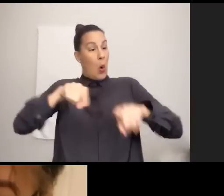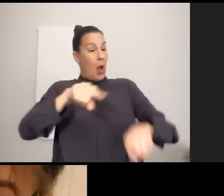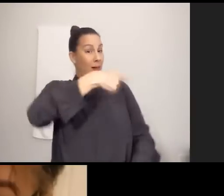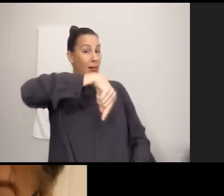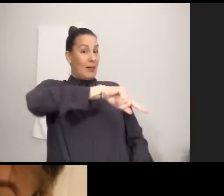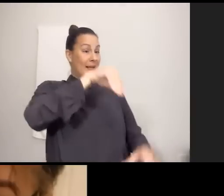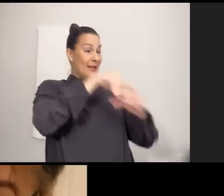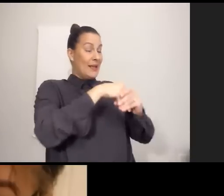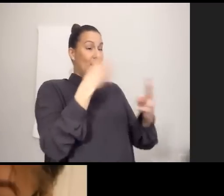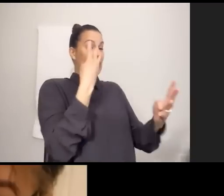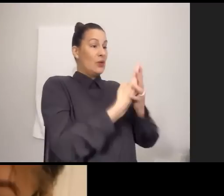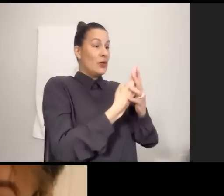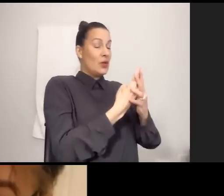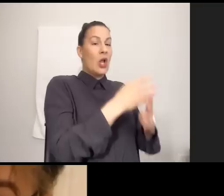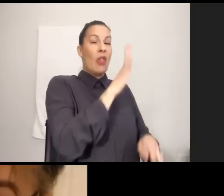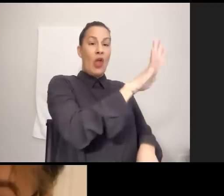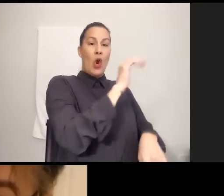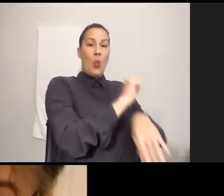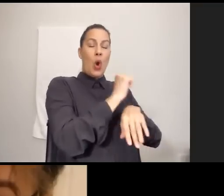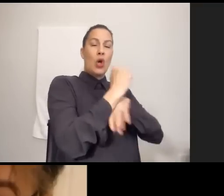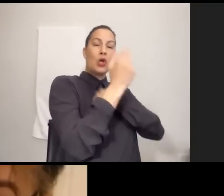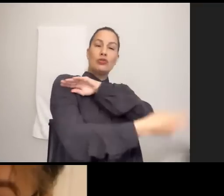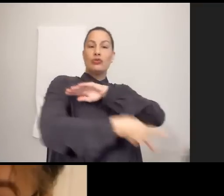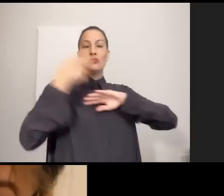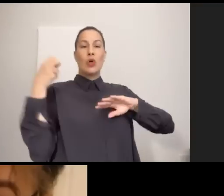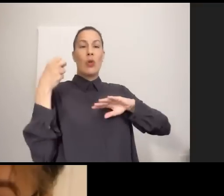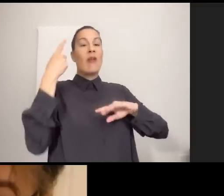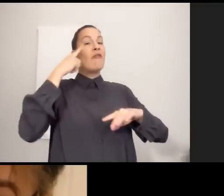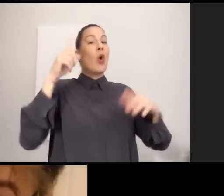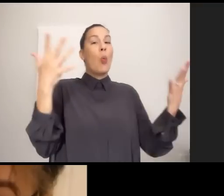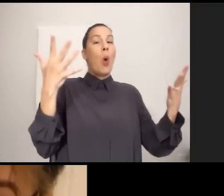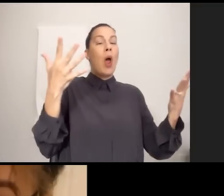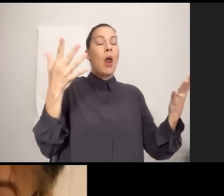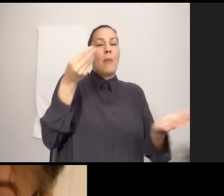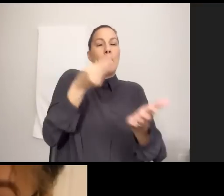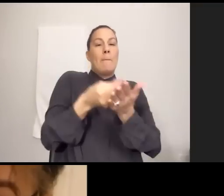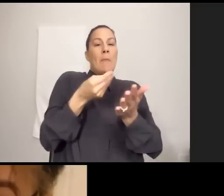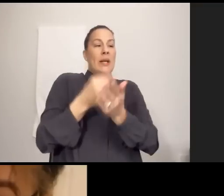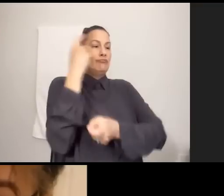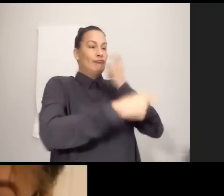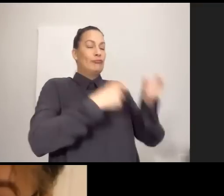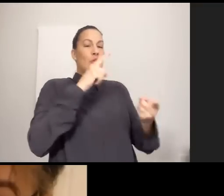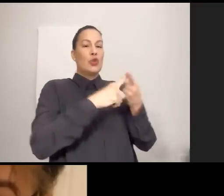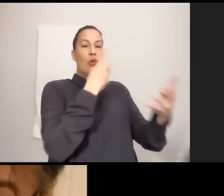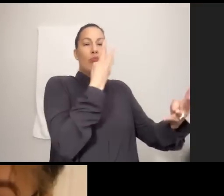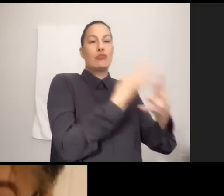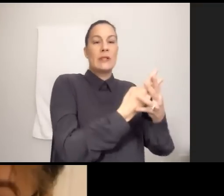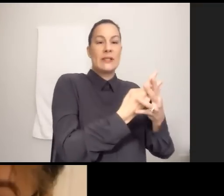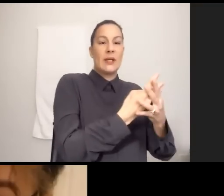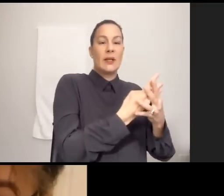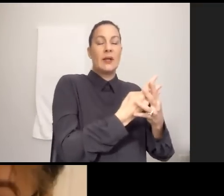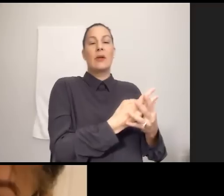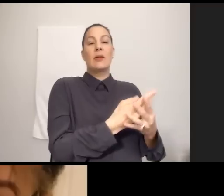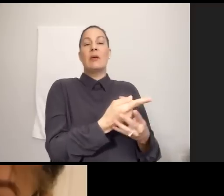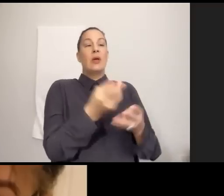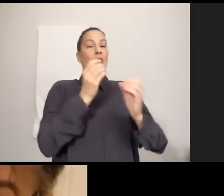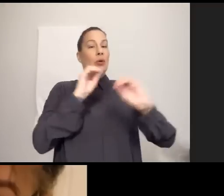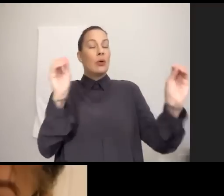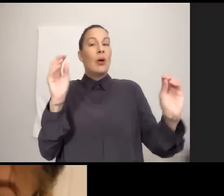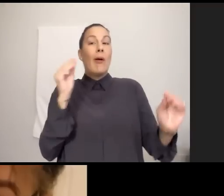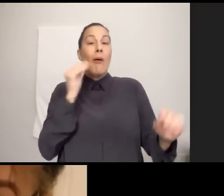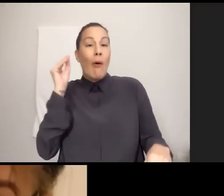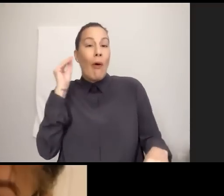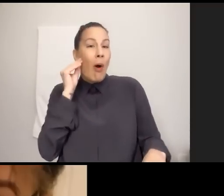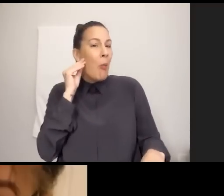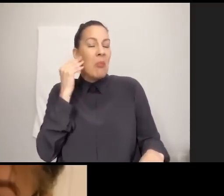labor stolen to profit the prisons and the state, or they're living with precarious housing, or live in places